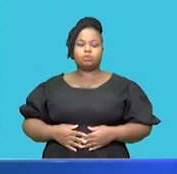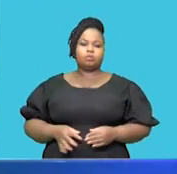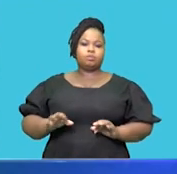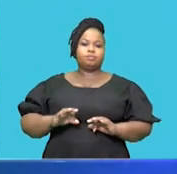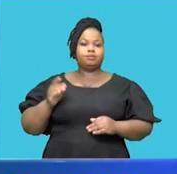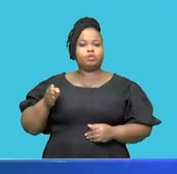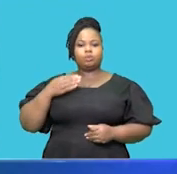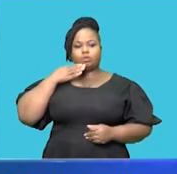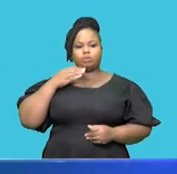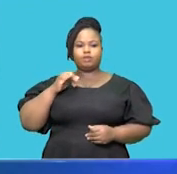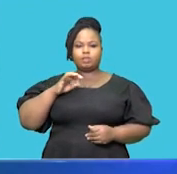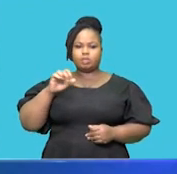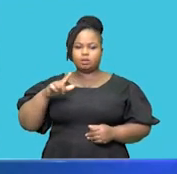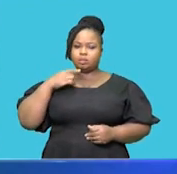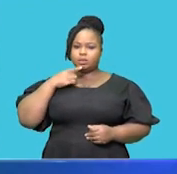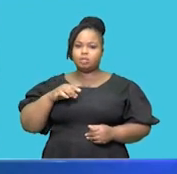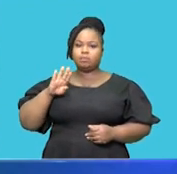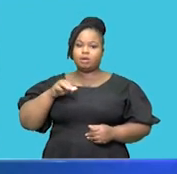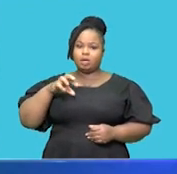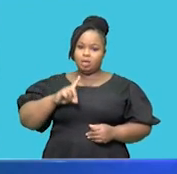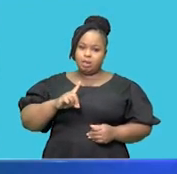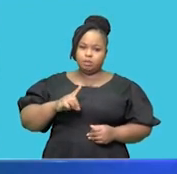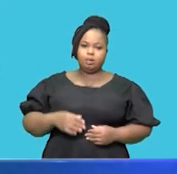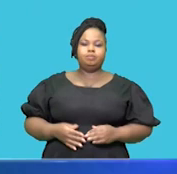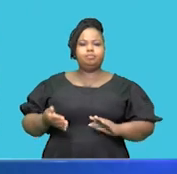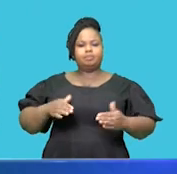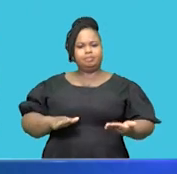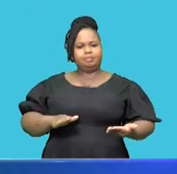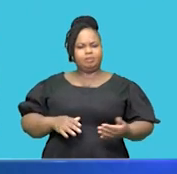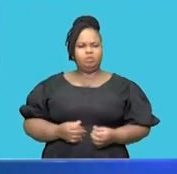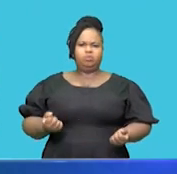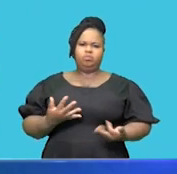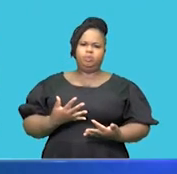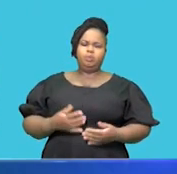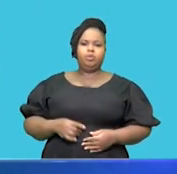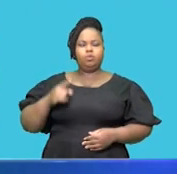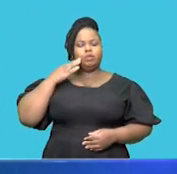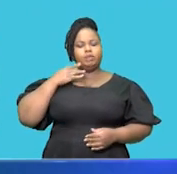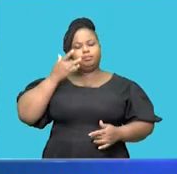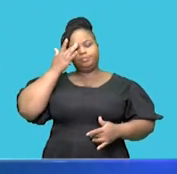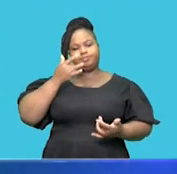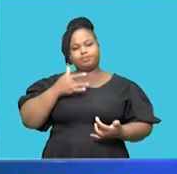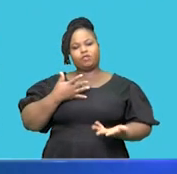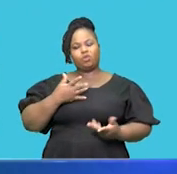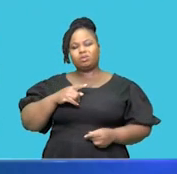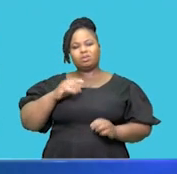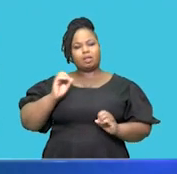I was happy I happy to have look at this